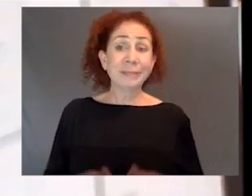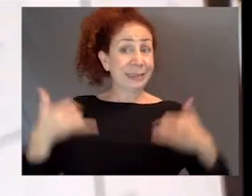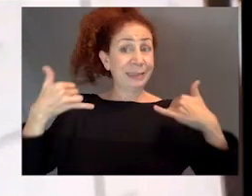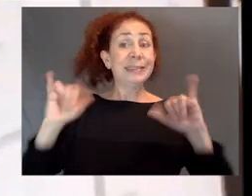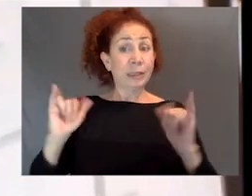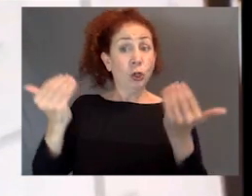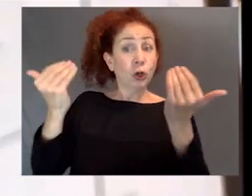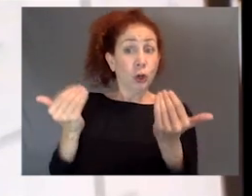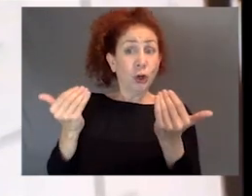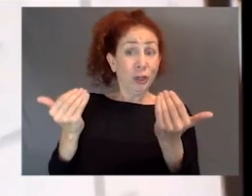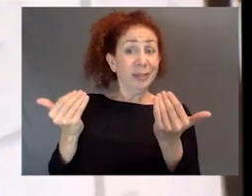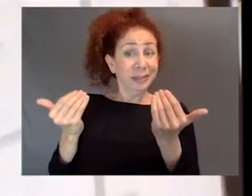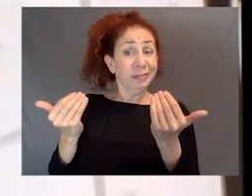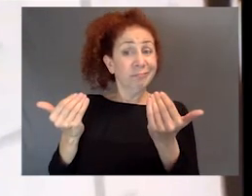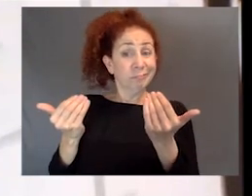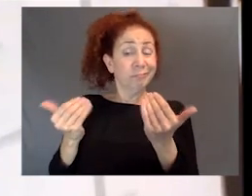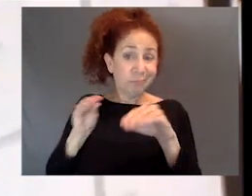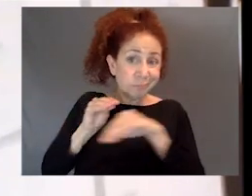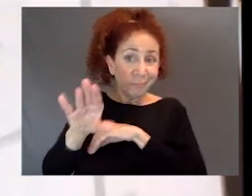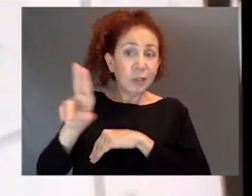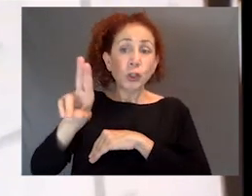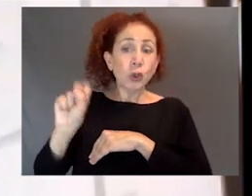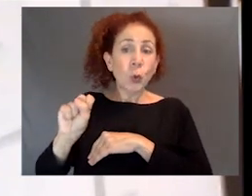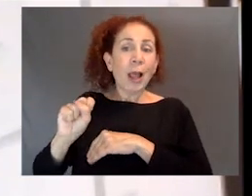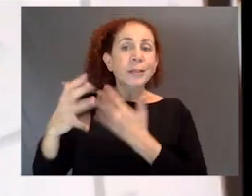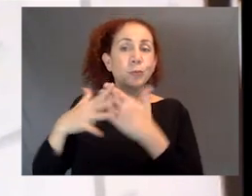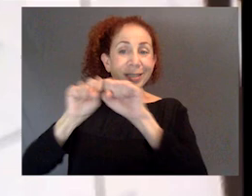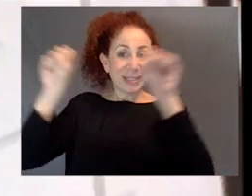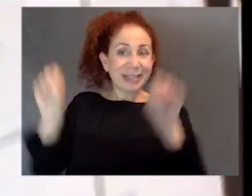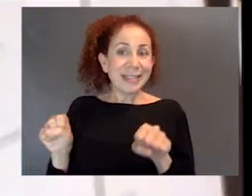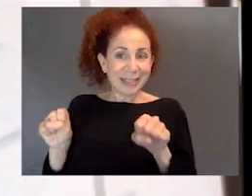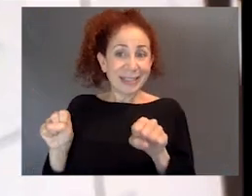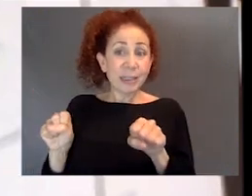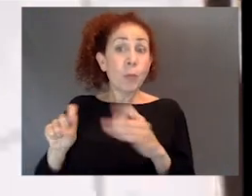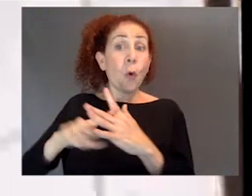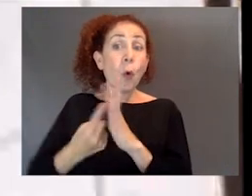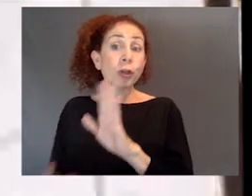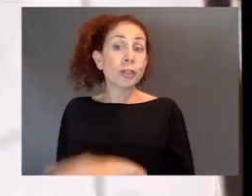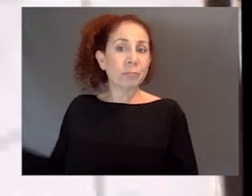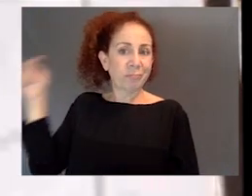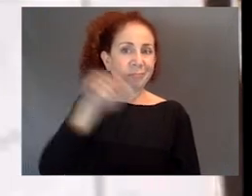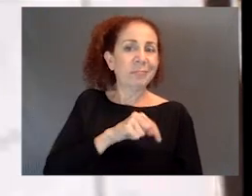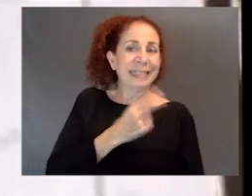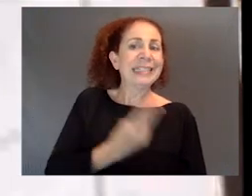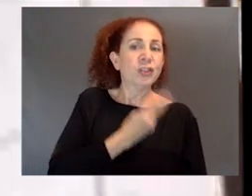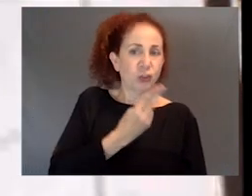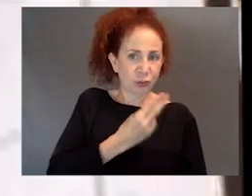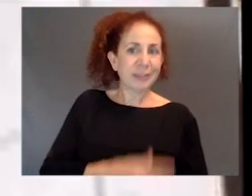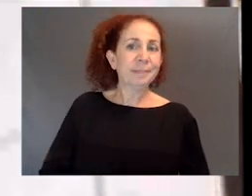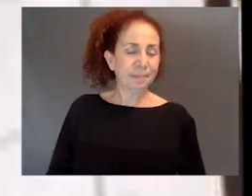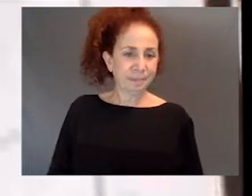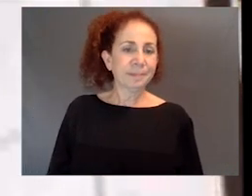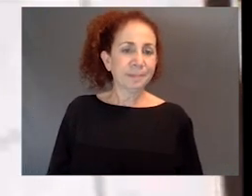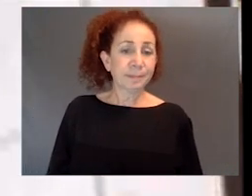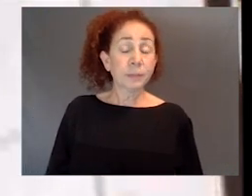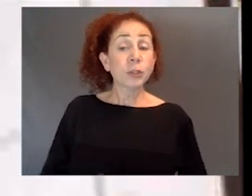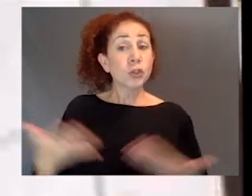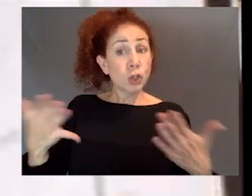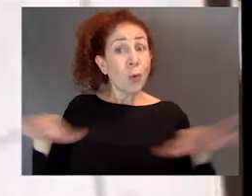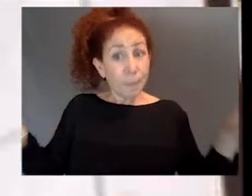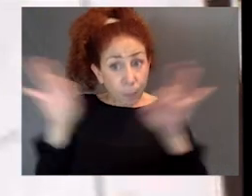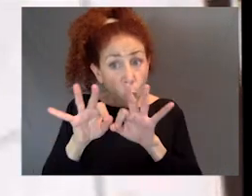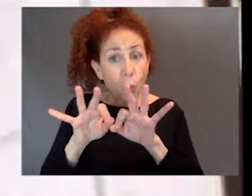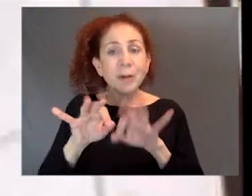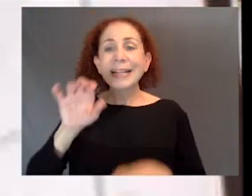they are still currently plaguing the U.S. prison system today, and they can find their origins in the prison's history. Therefore, it